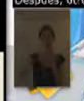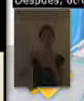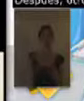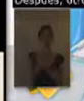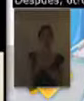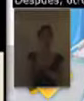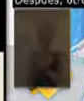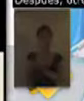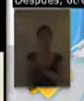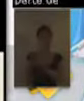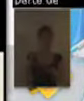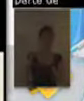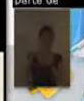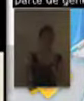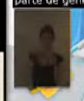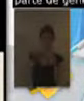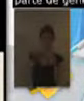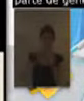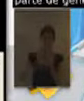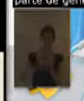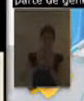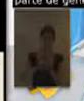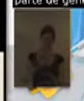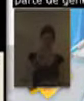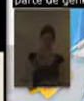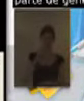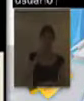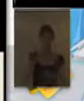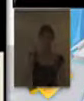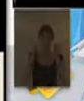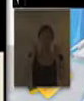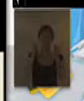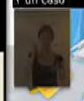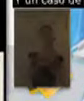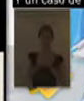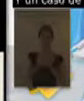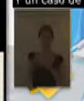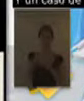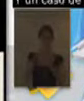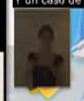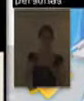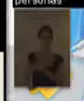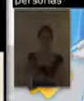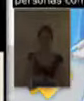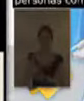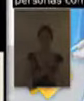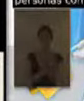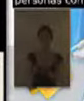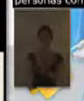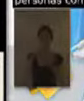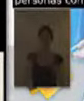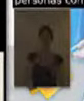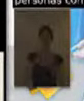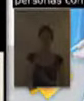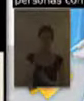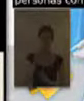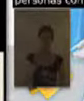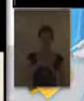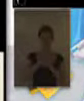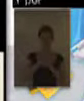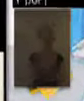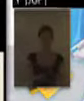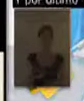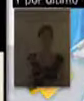the user interface generation for digital uses and the access of people with